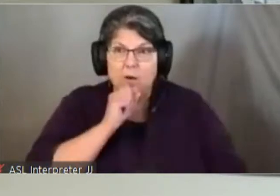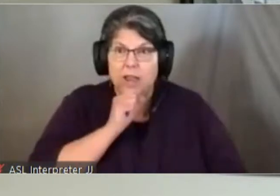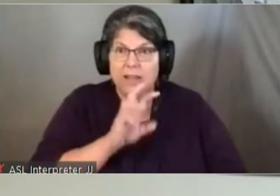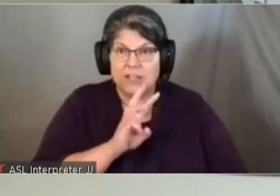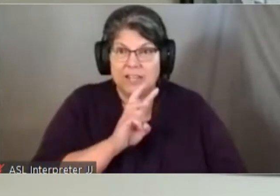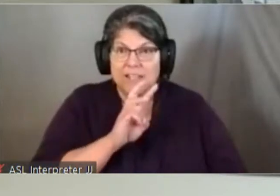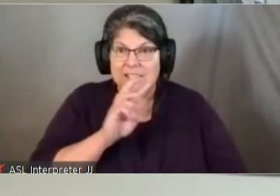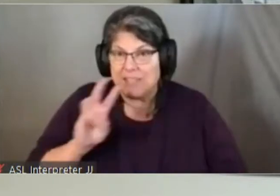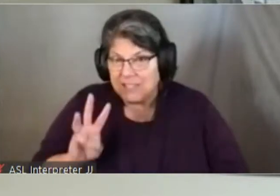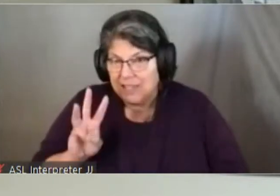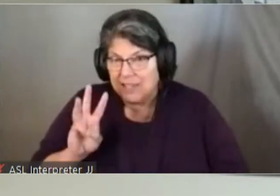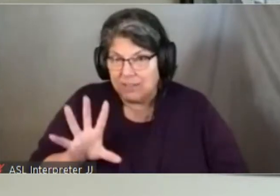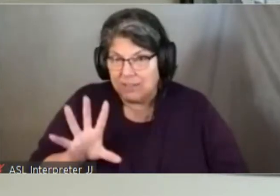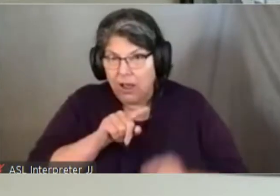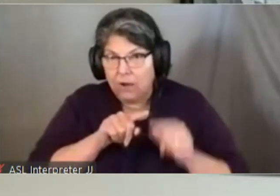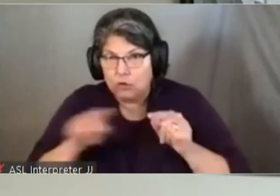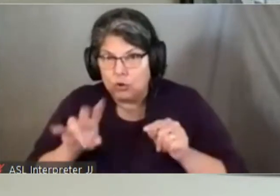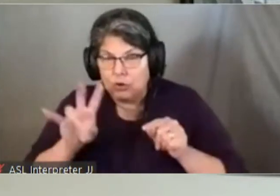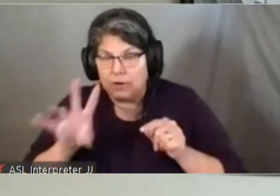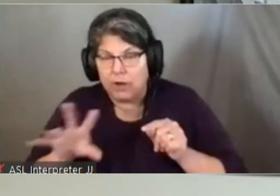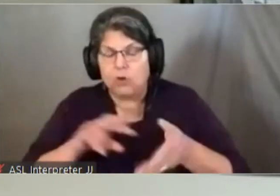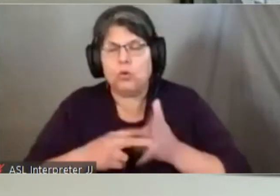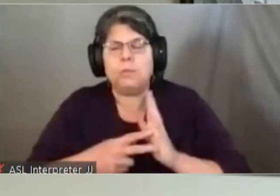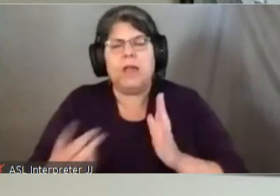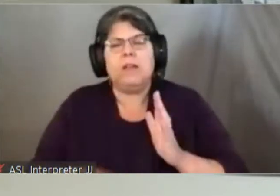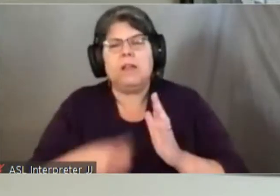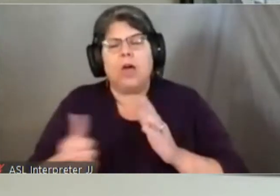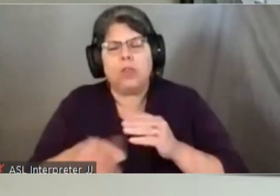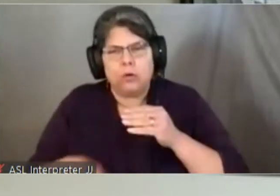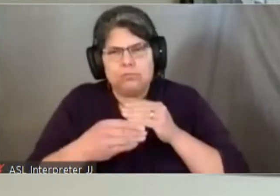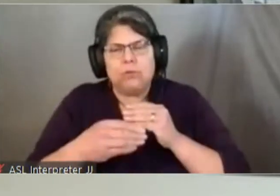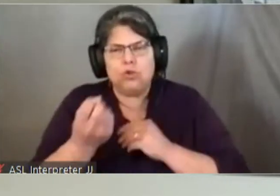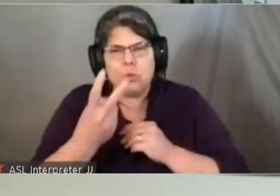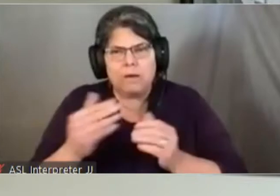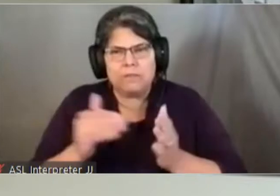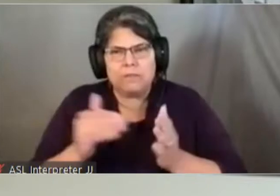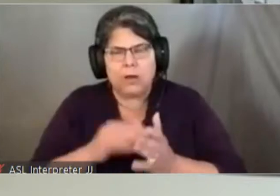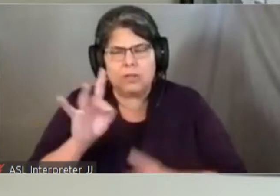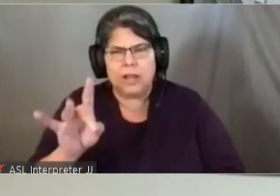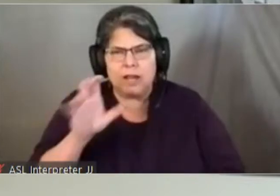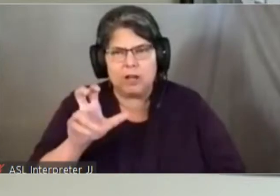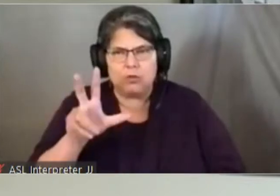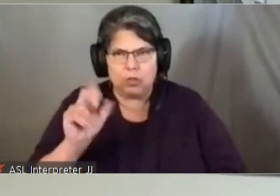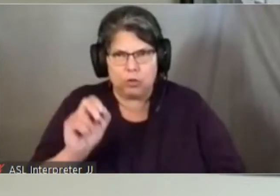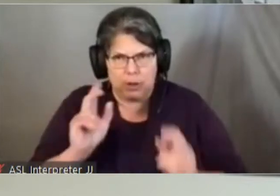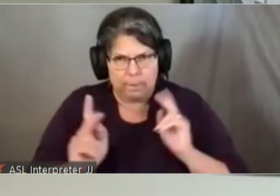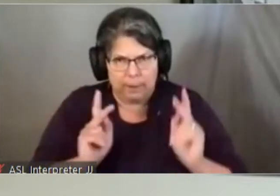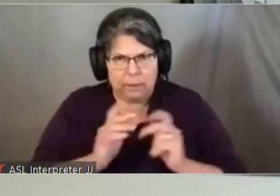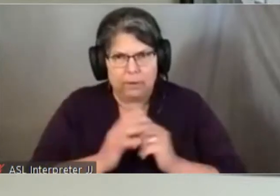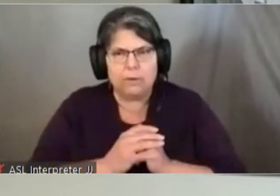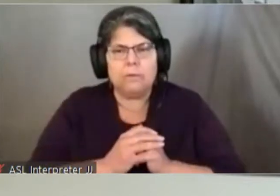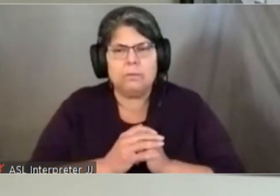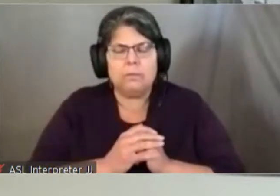another 12,830 people. And